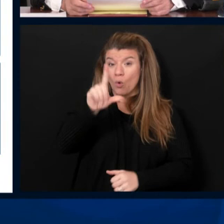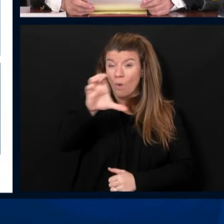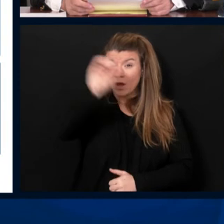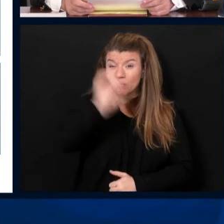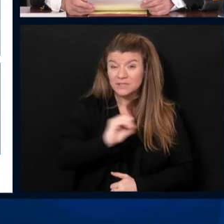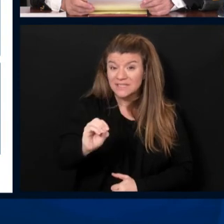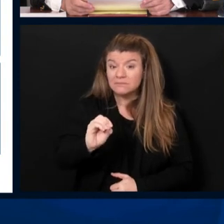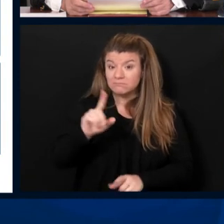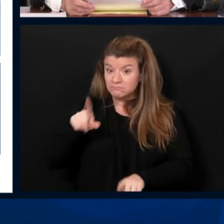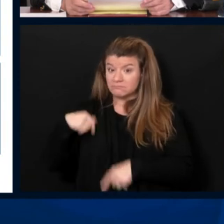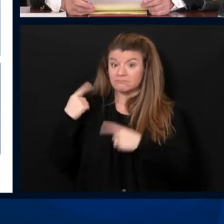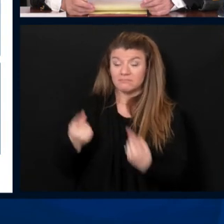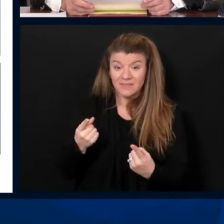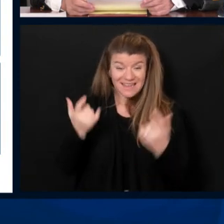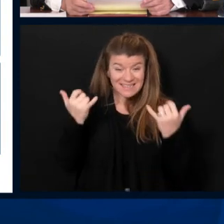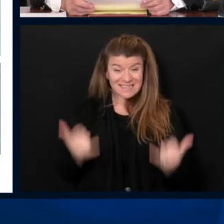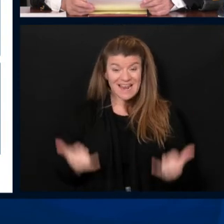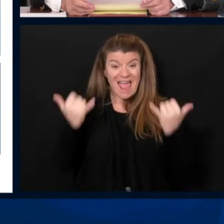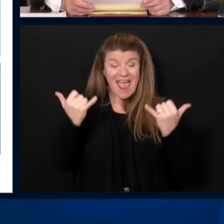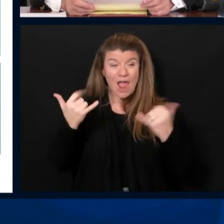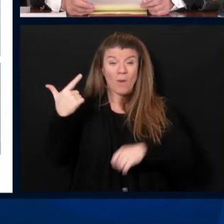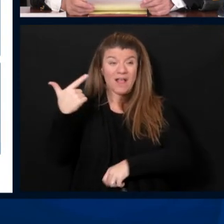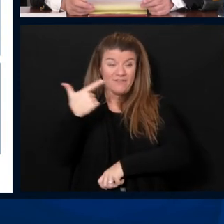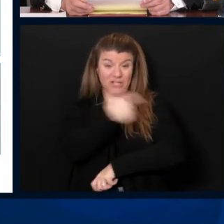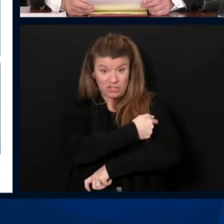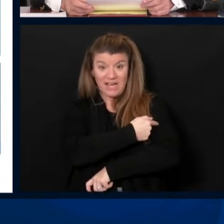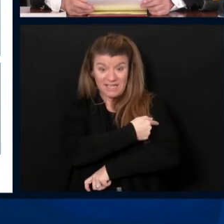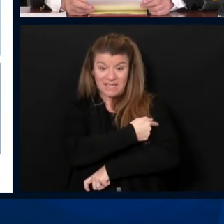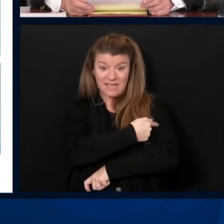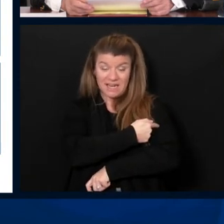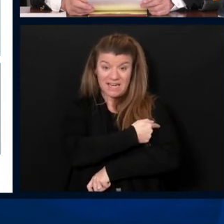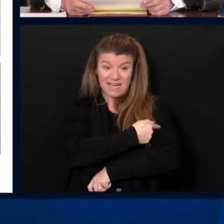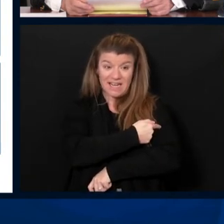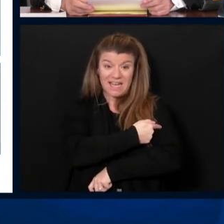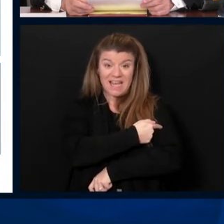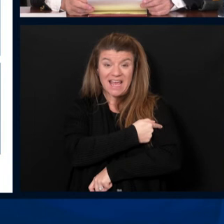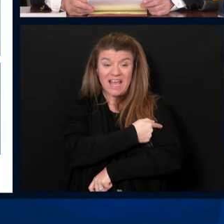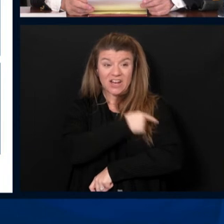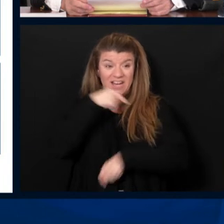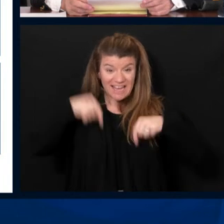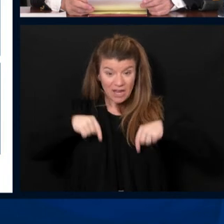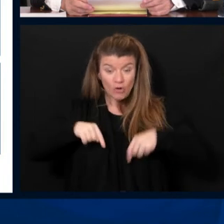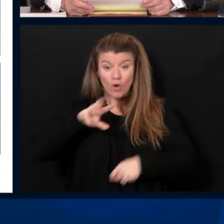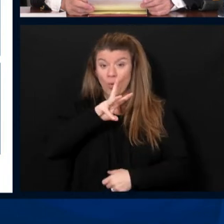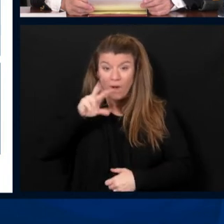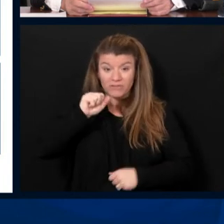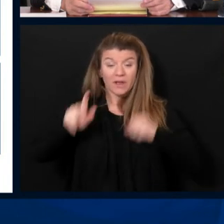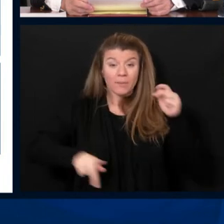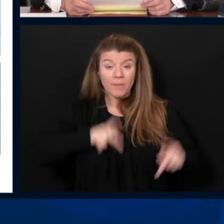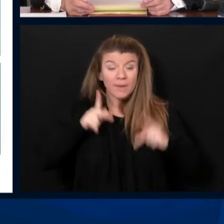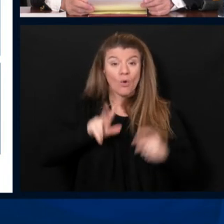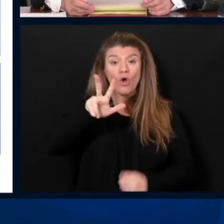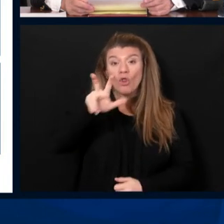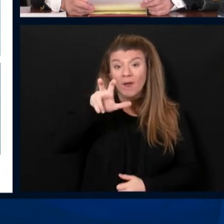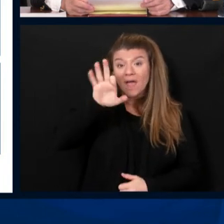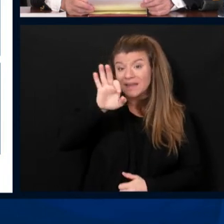date, we have injected with vaccine into West Virginians' arms of